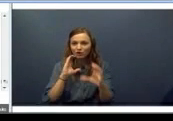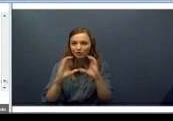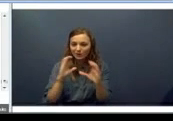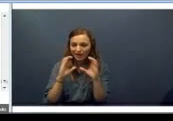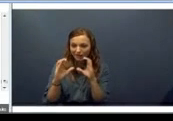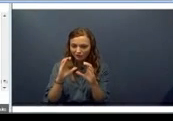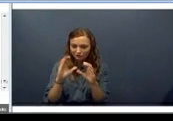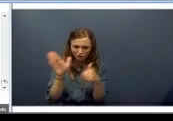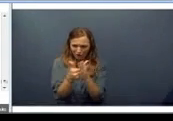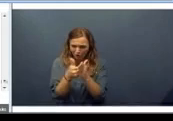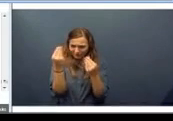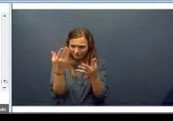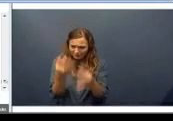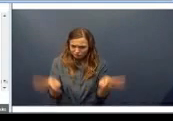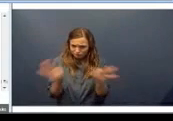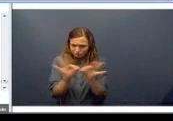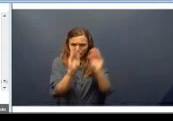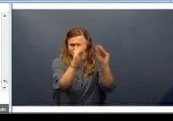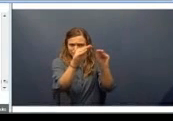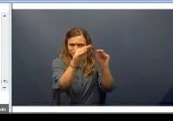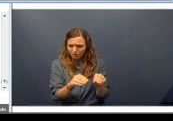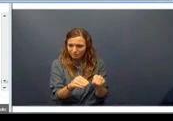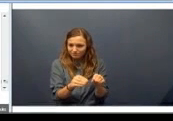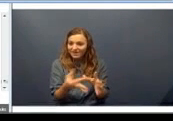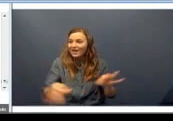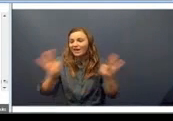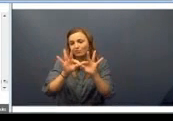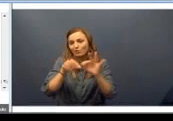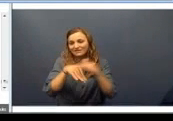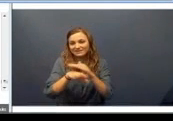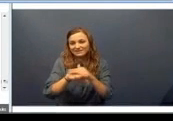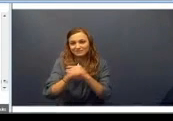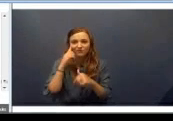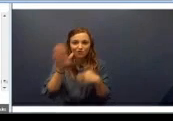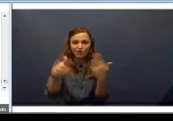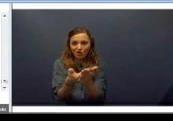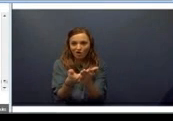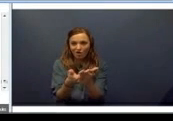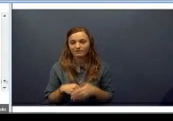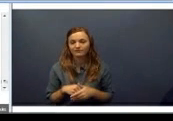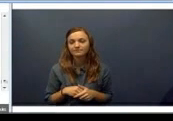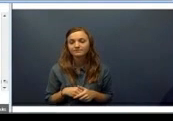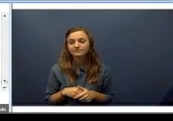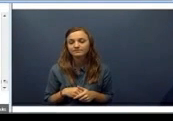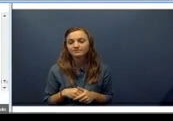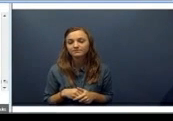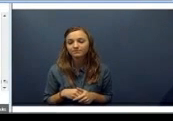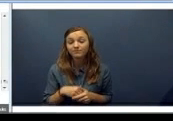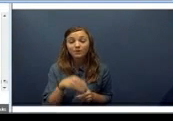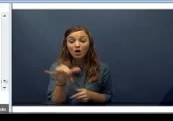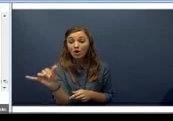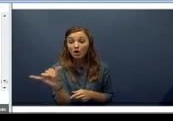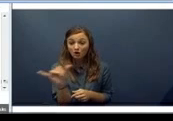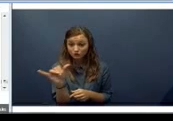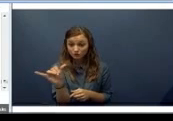central place for communicating and putting critical information, it's imperative that it be accessible.